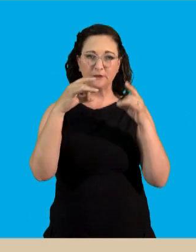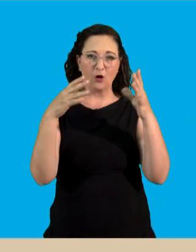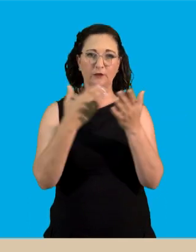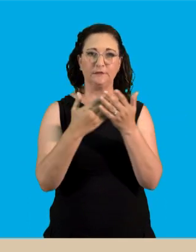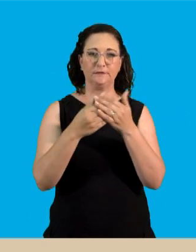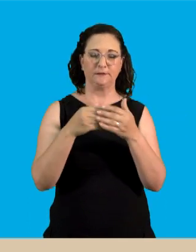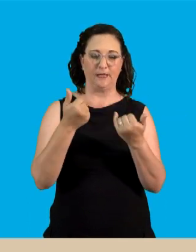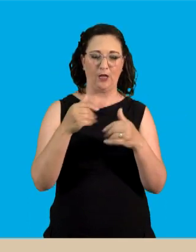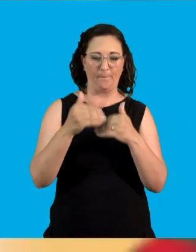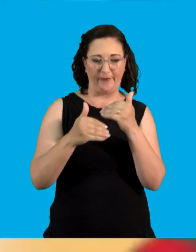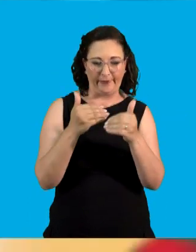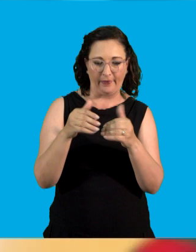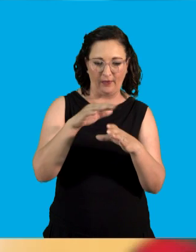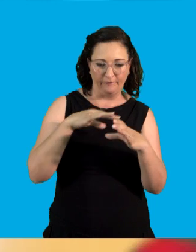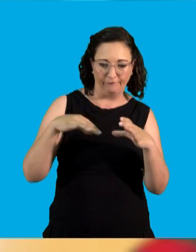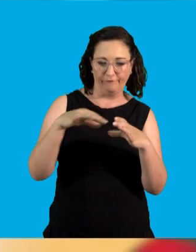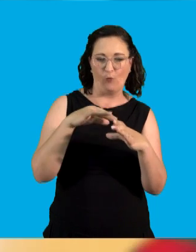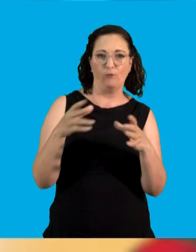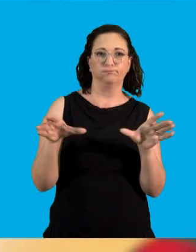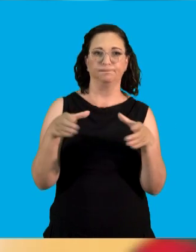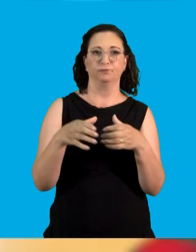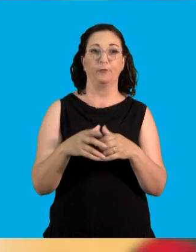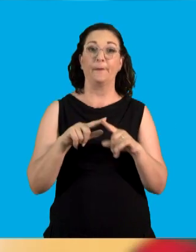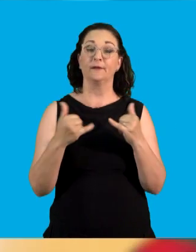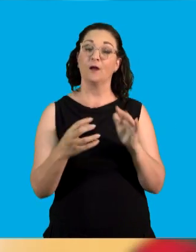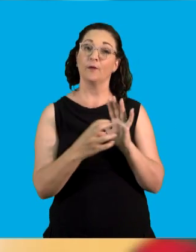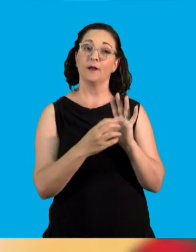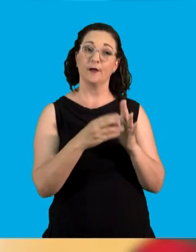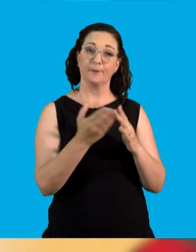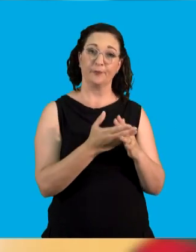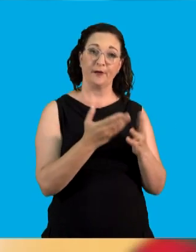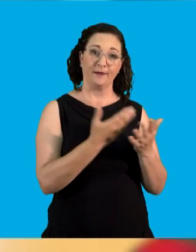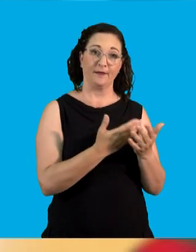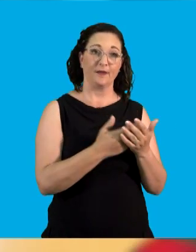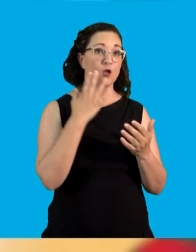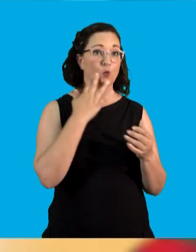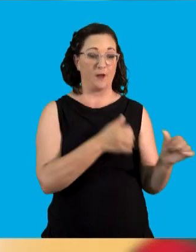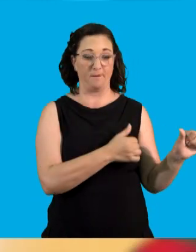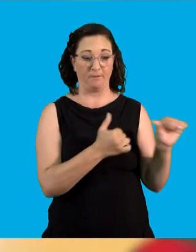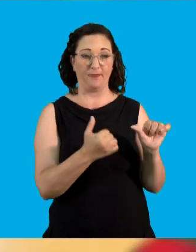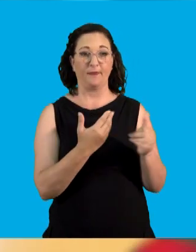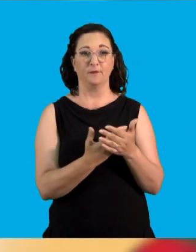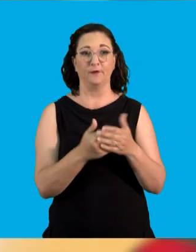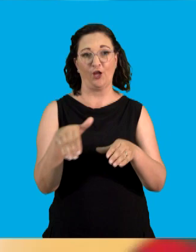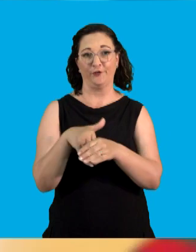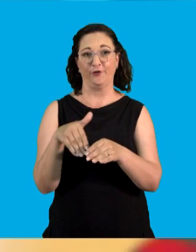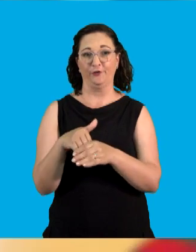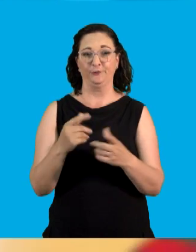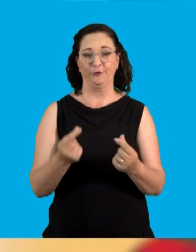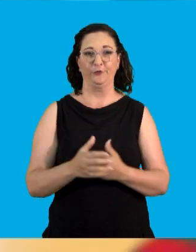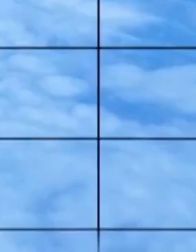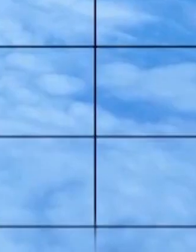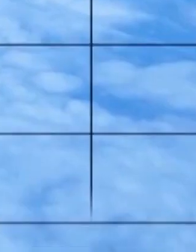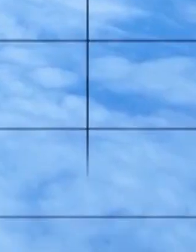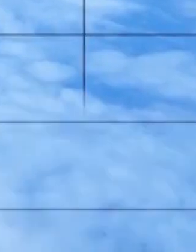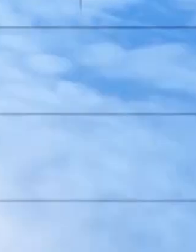our new terminology to understand our concepts better, let us take an air break, and when we come back, we'll look at the concepts.